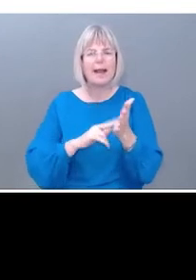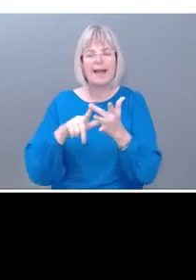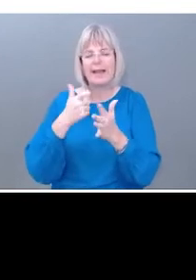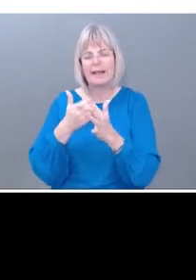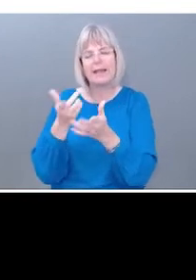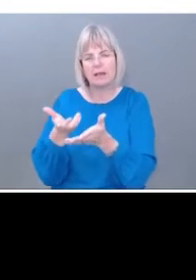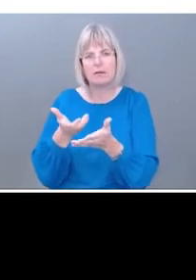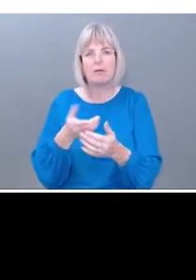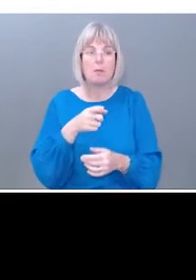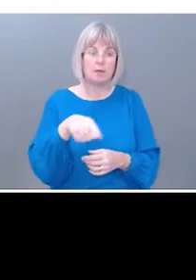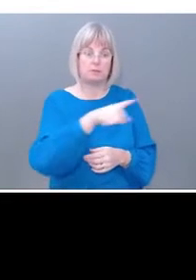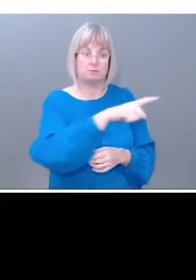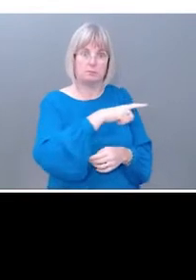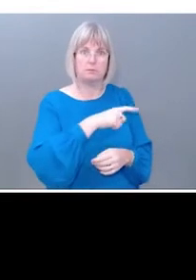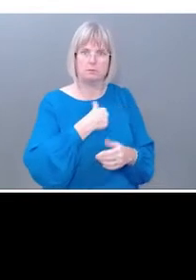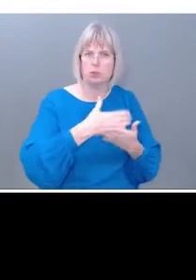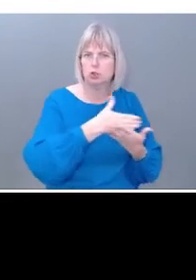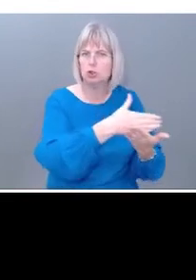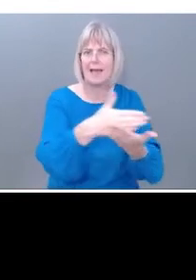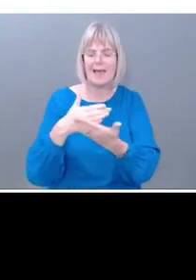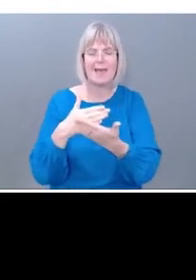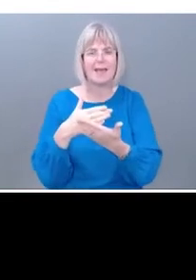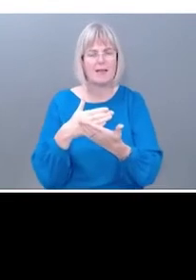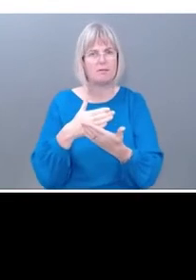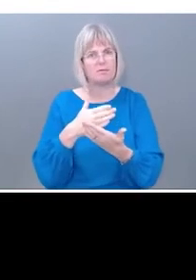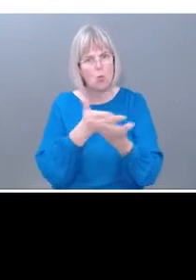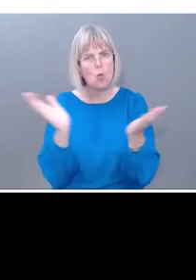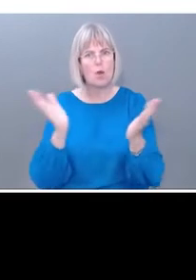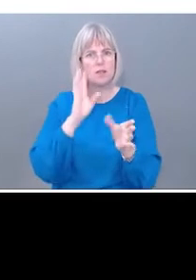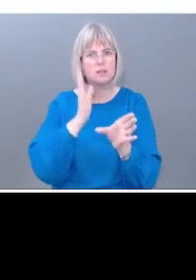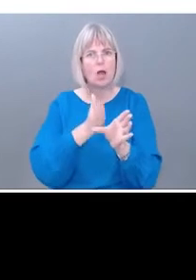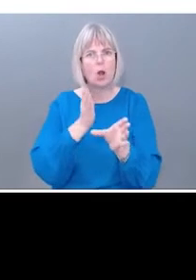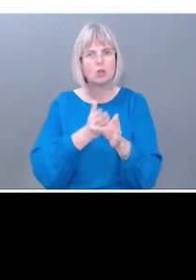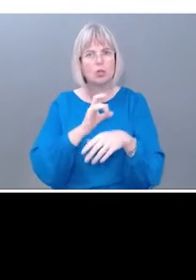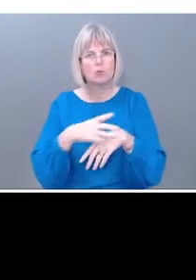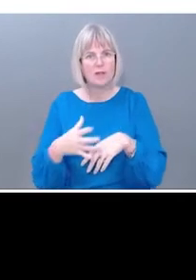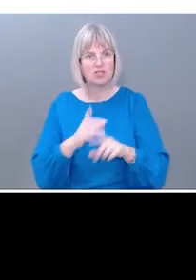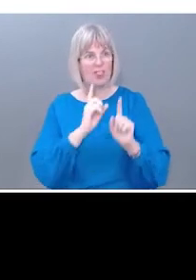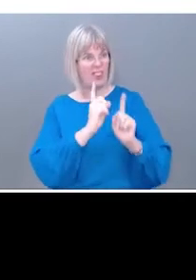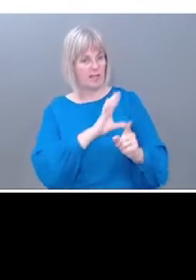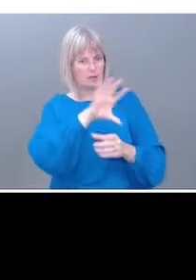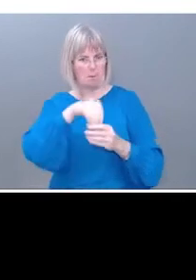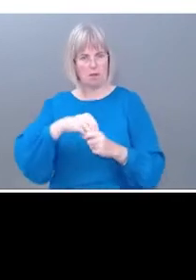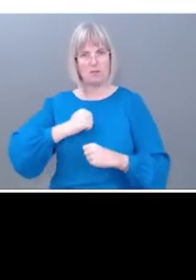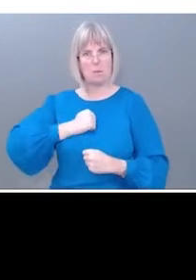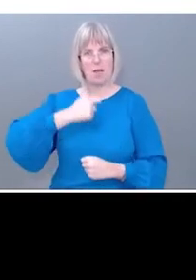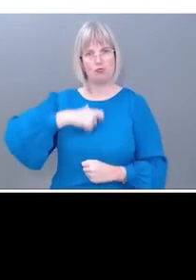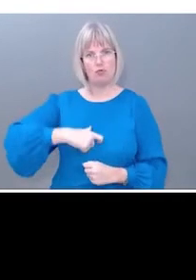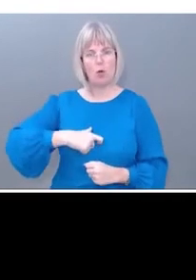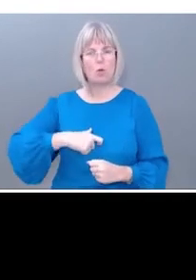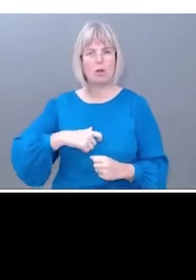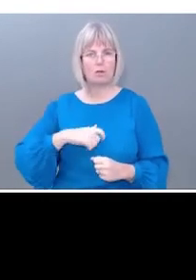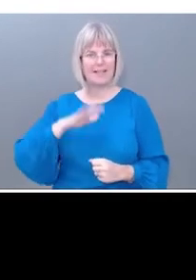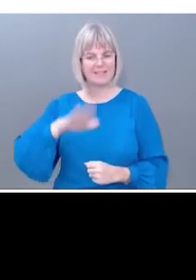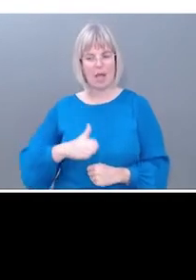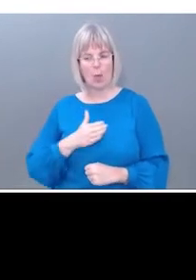initiatives across the psychological professions. Indeed, that's part of my role within the Psychological Professions South East, is to make sure